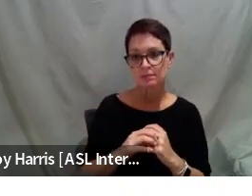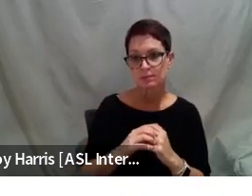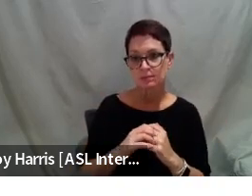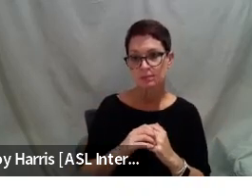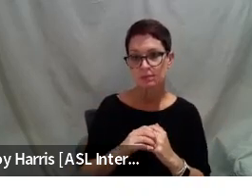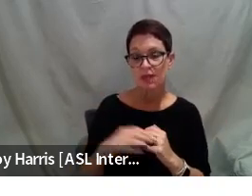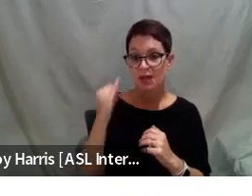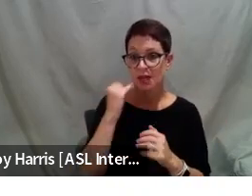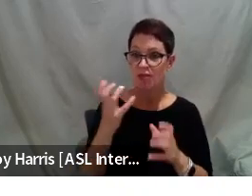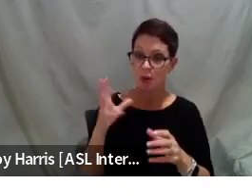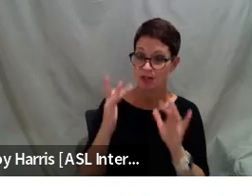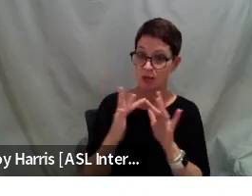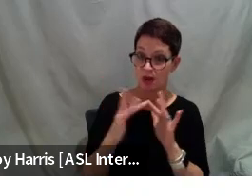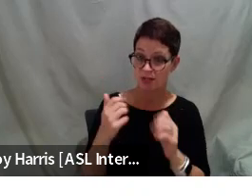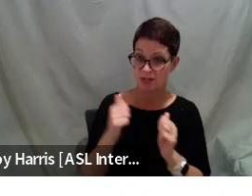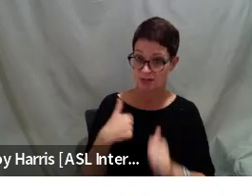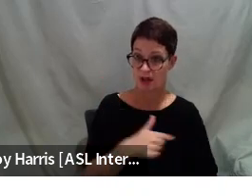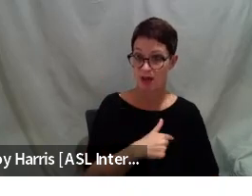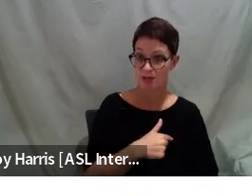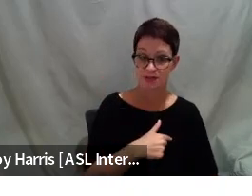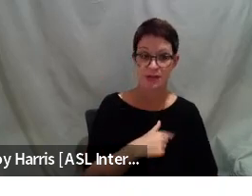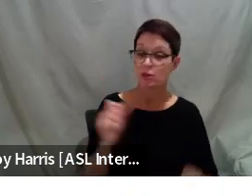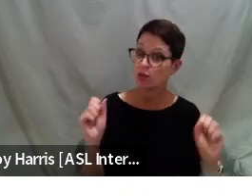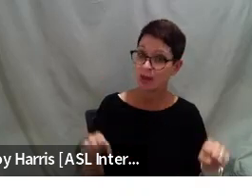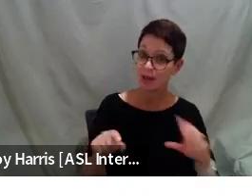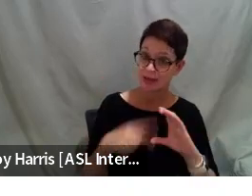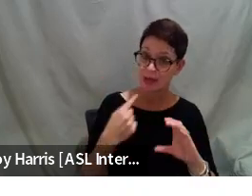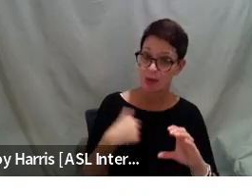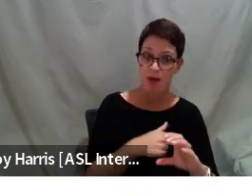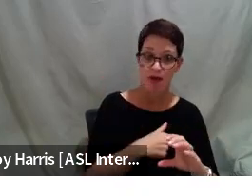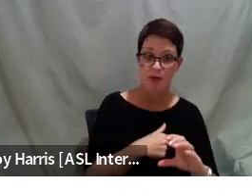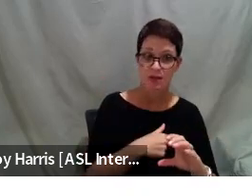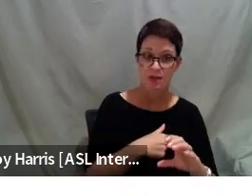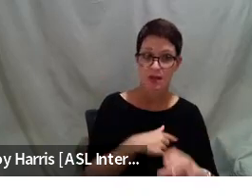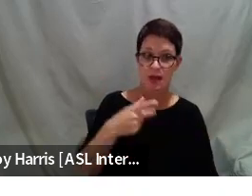And if you would like to get in contact with us, you can email us at